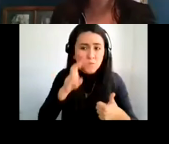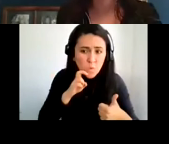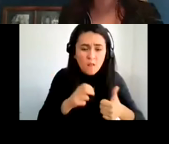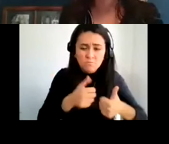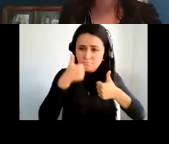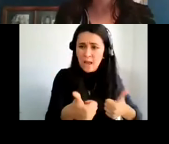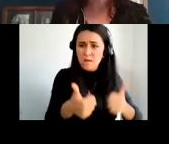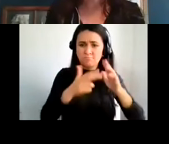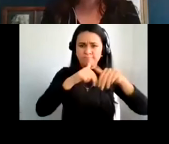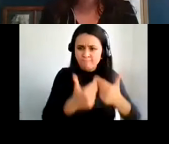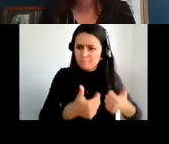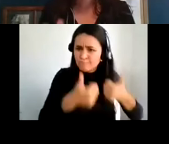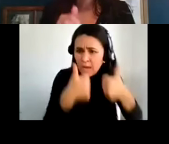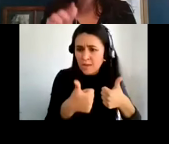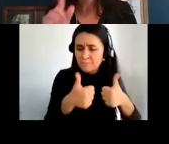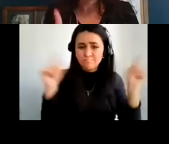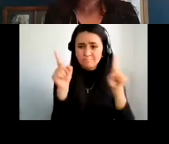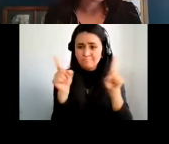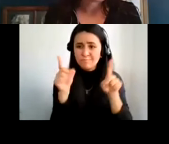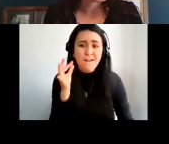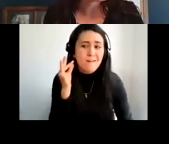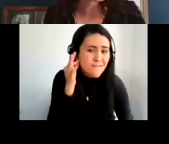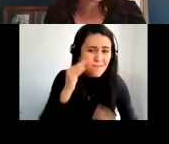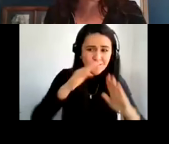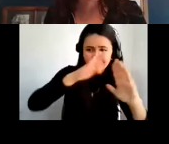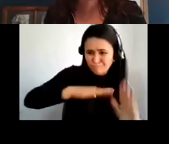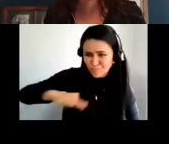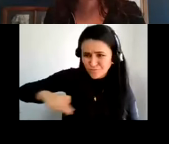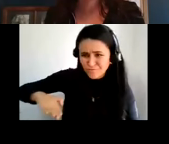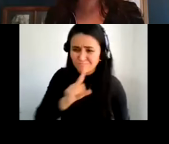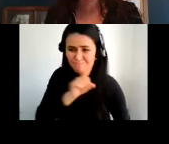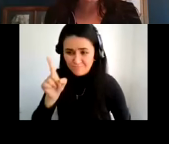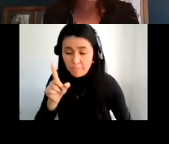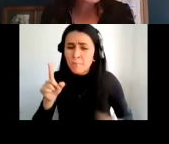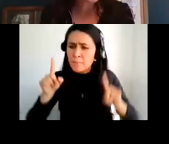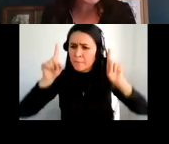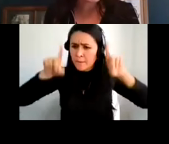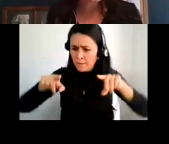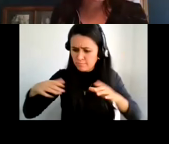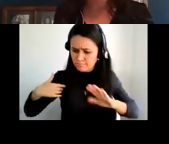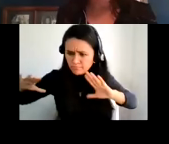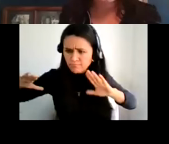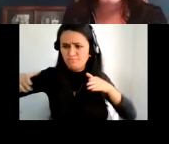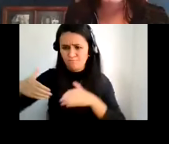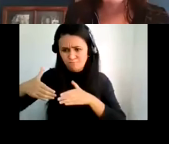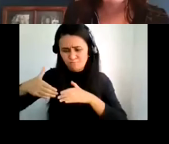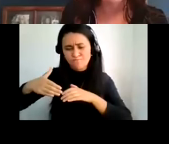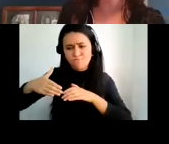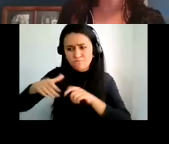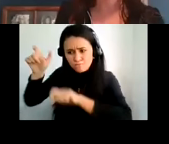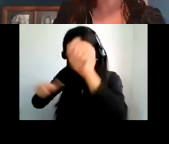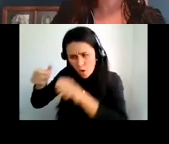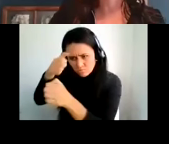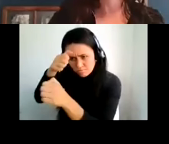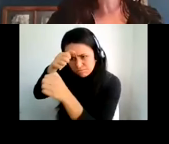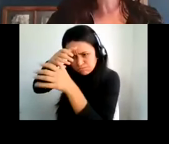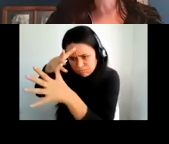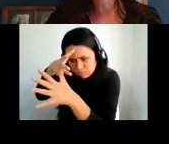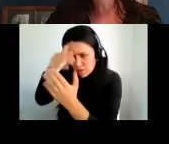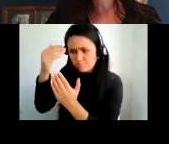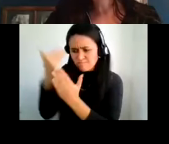poor sexual and reproductive health for young women and girls. But some of the studies that we've conducted